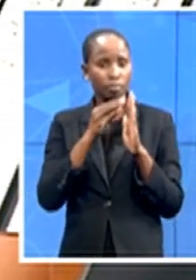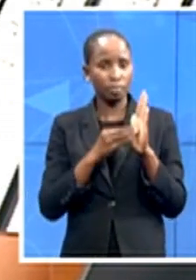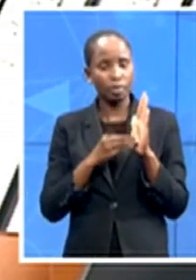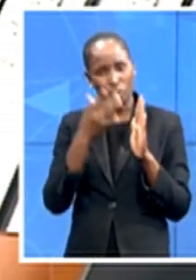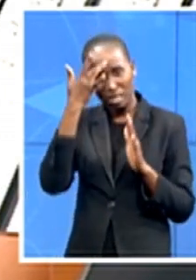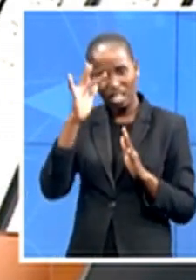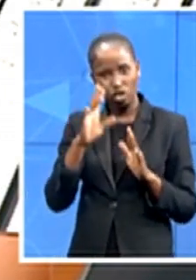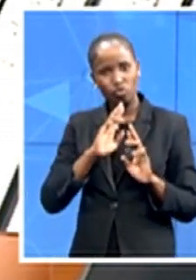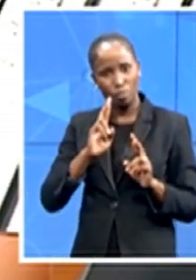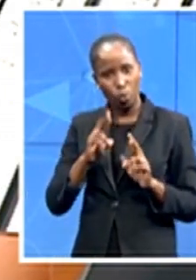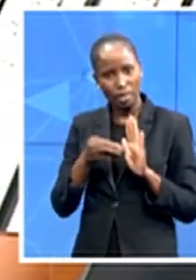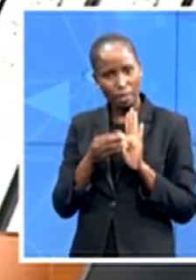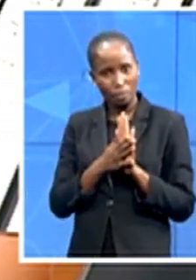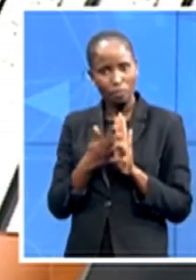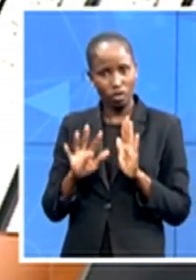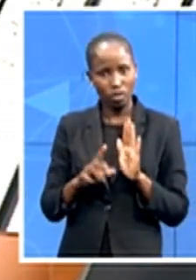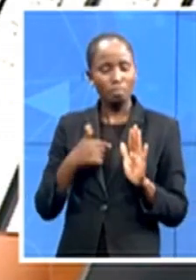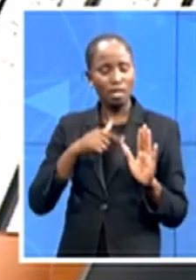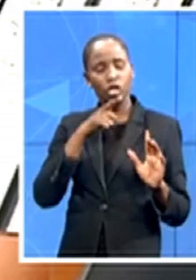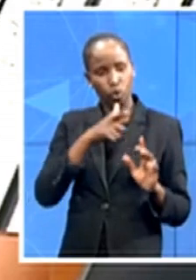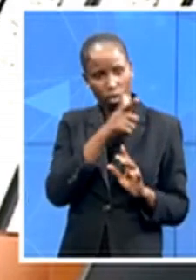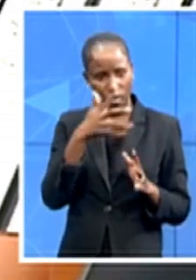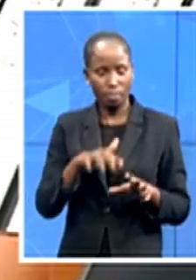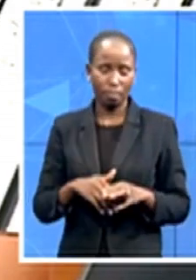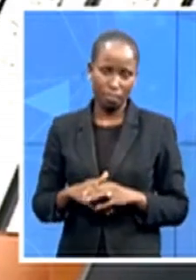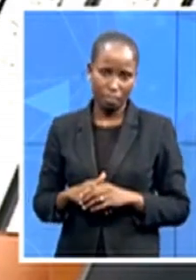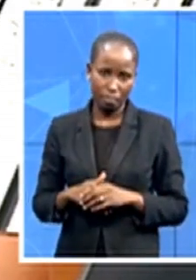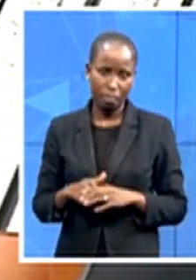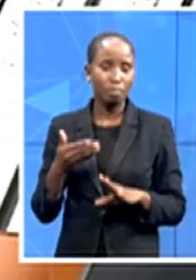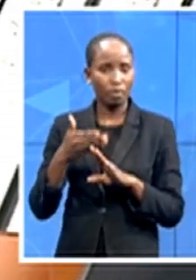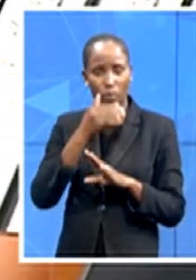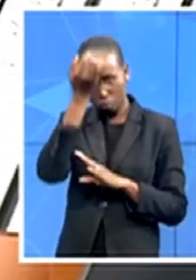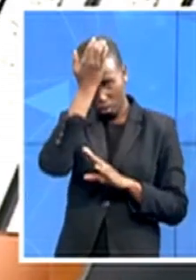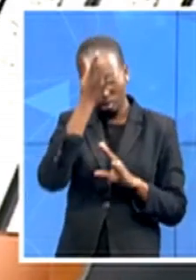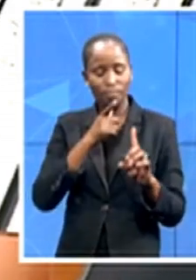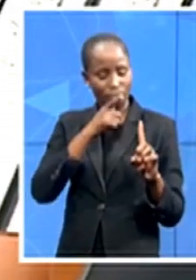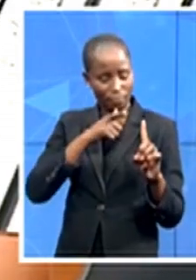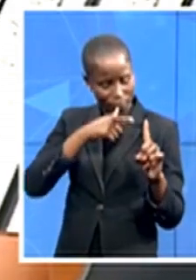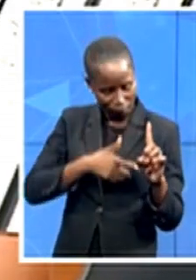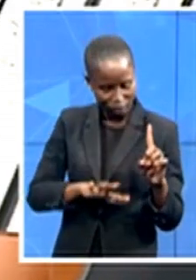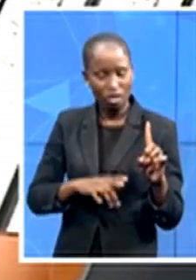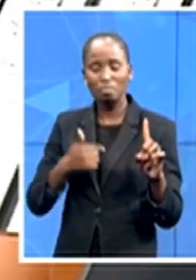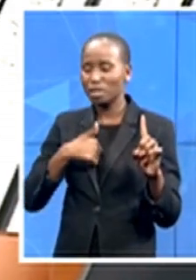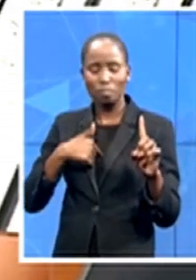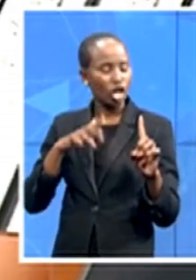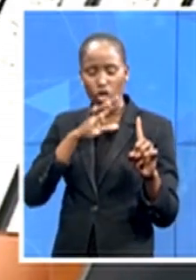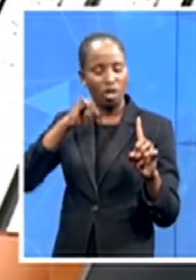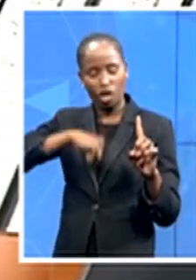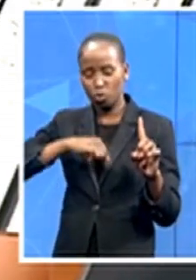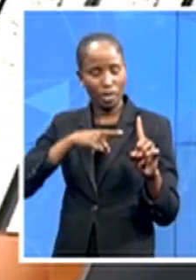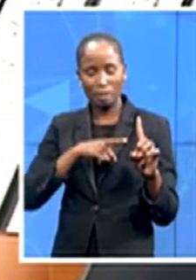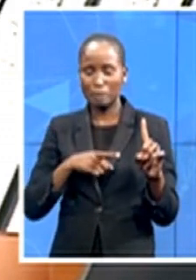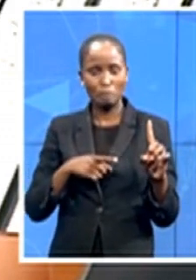the former president that I disagreed with this, with his reasons, and that when